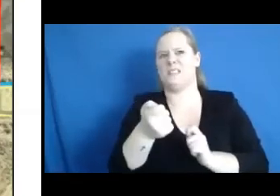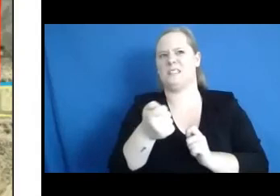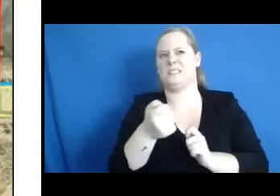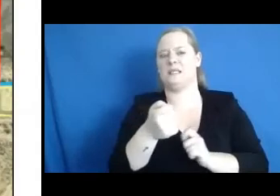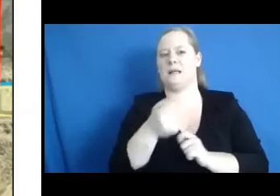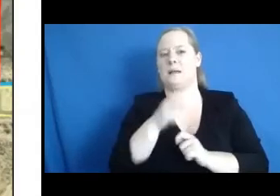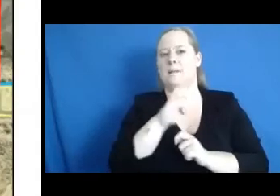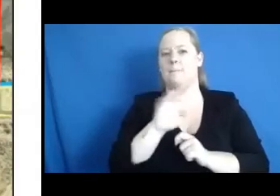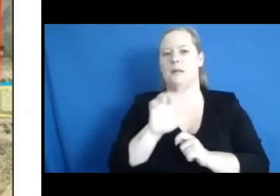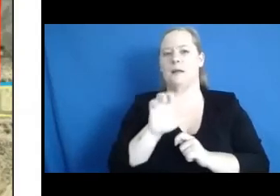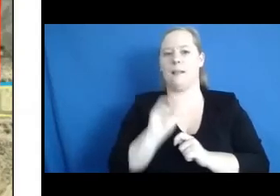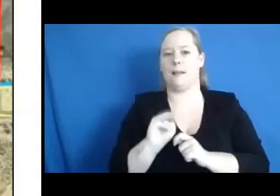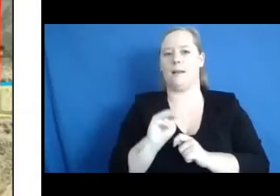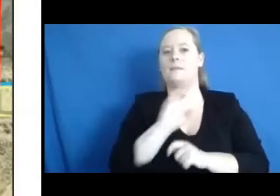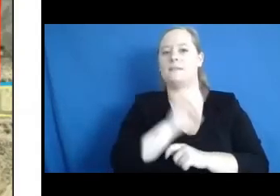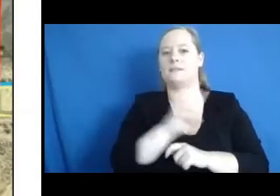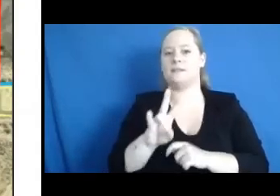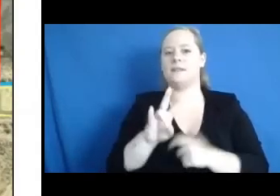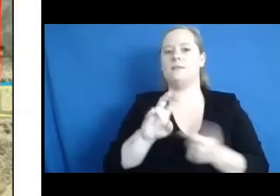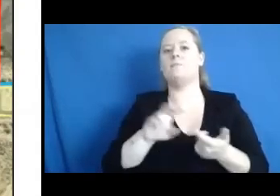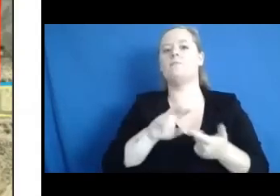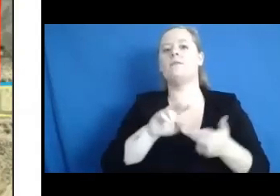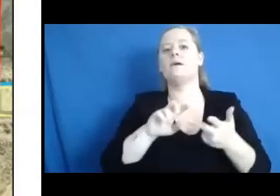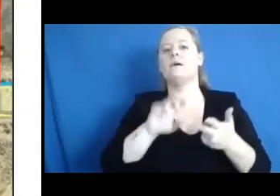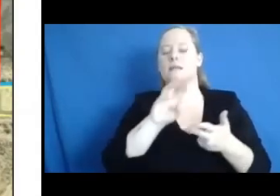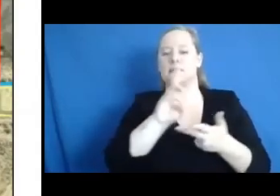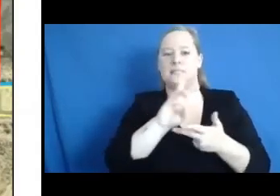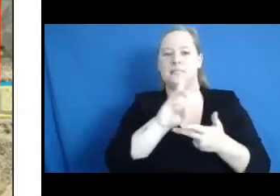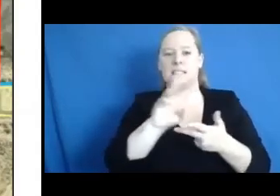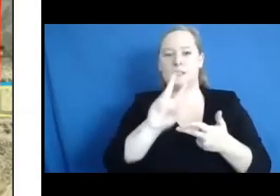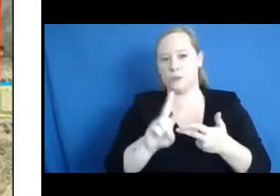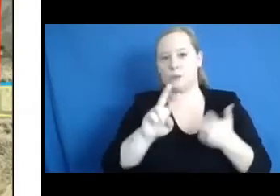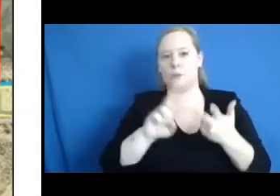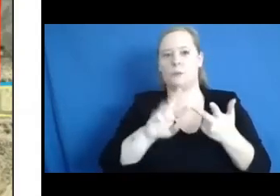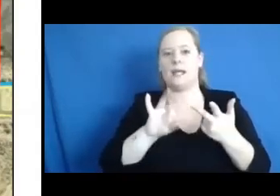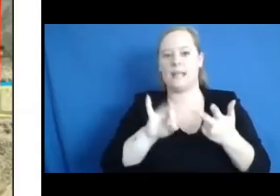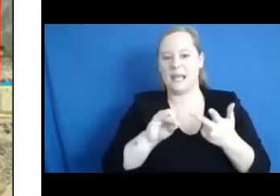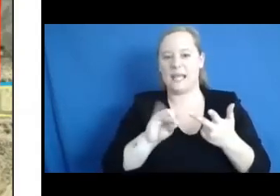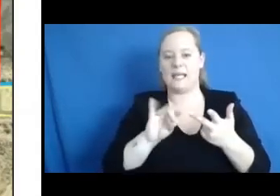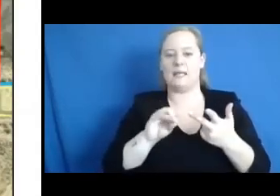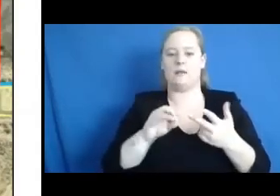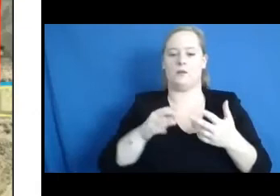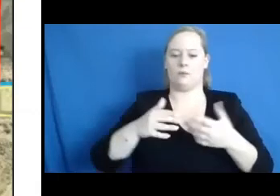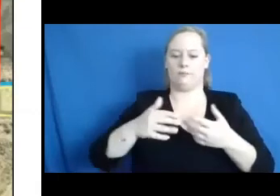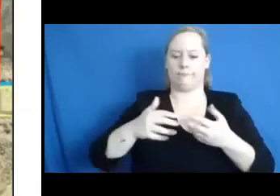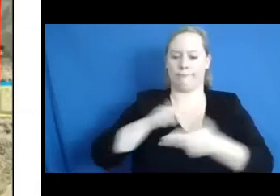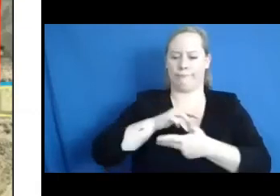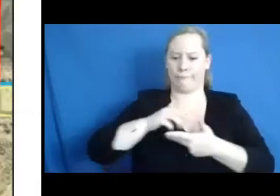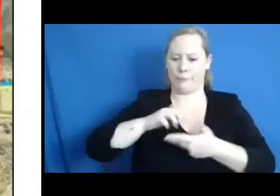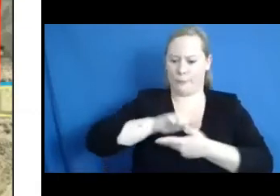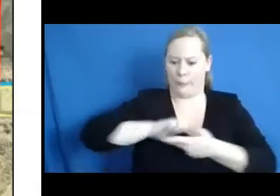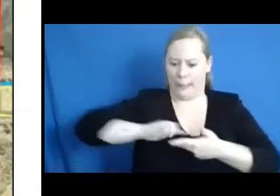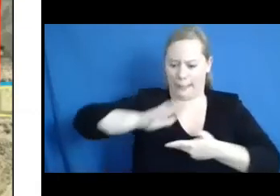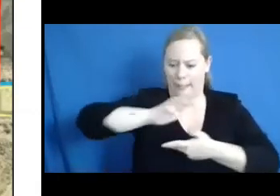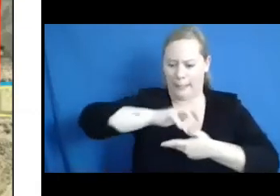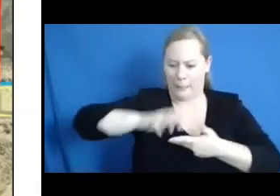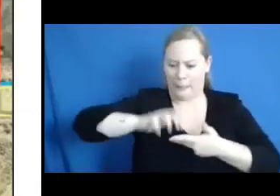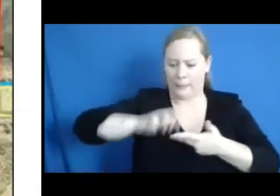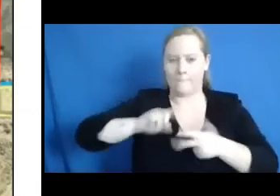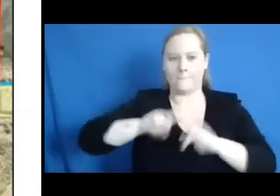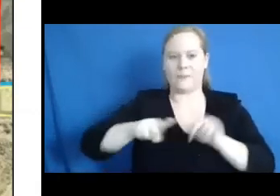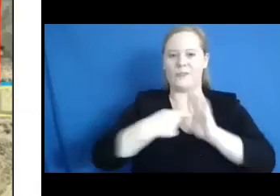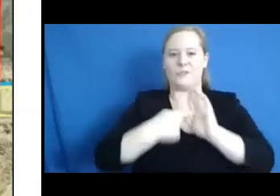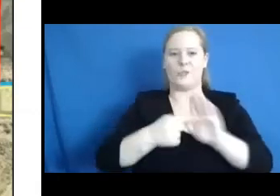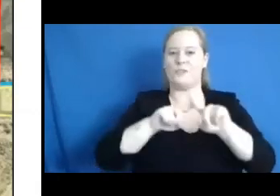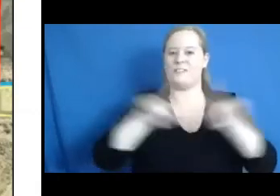77, 62, and 80 are really close to one another. They're very proximal to one another, but they show very different behavior in terms